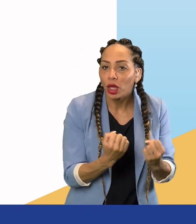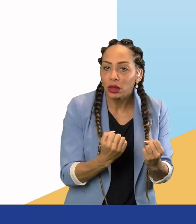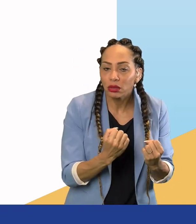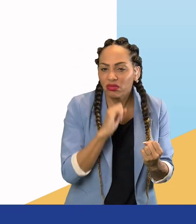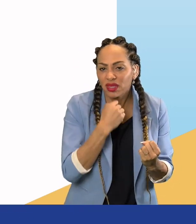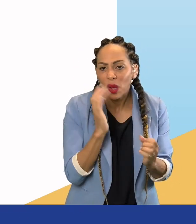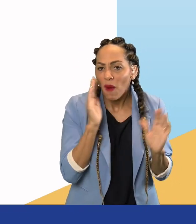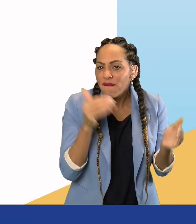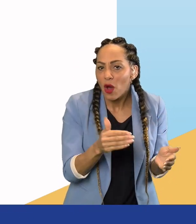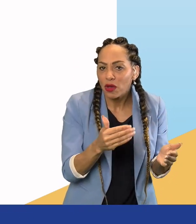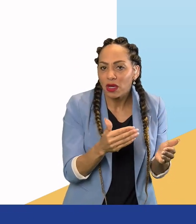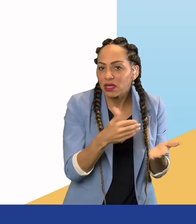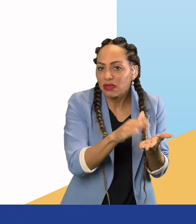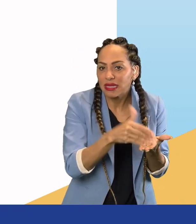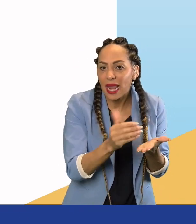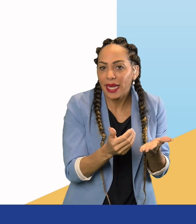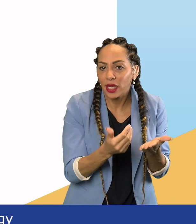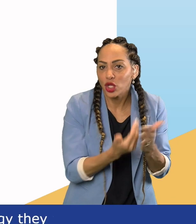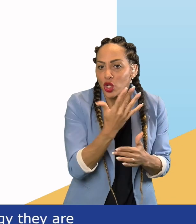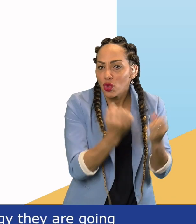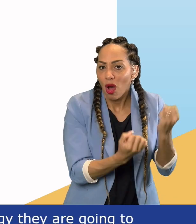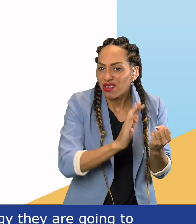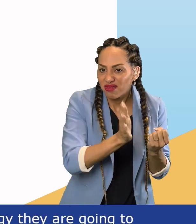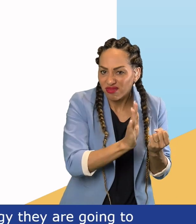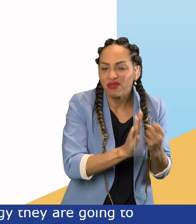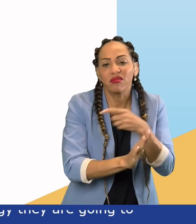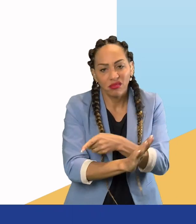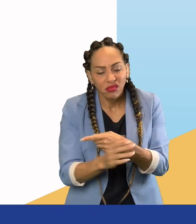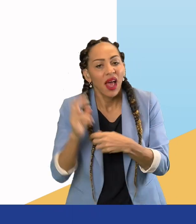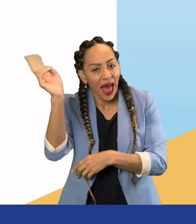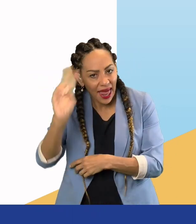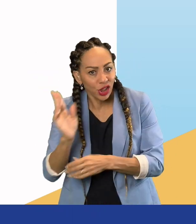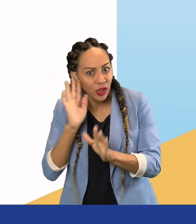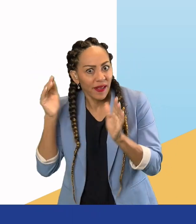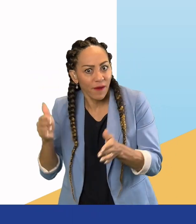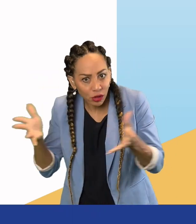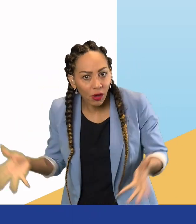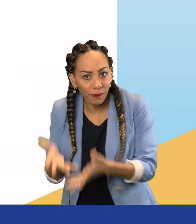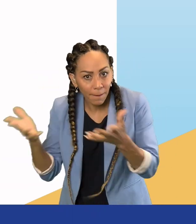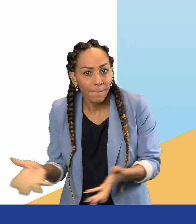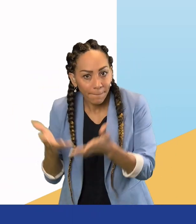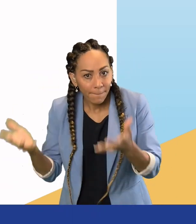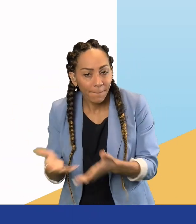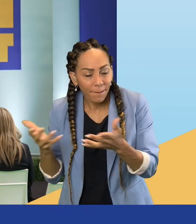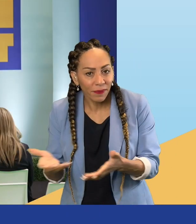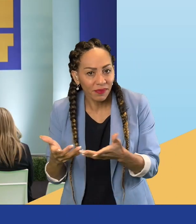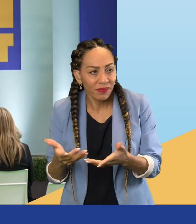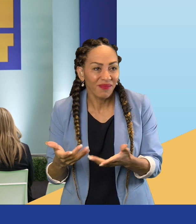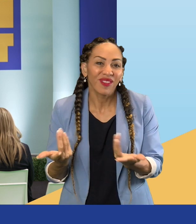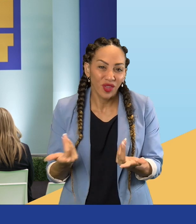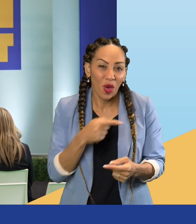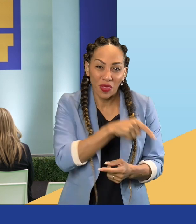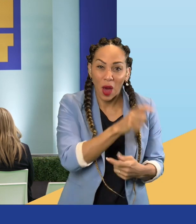diesel cars. And this sounds a bit doom and gloom, but they are available in the market at the minute, but of course that will slow down over the coming years.